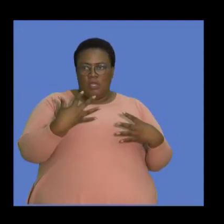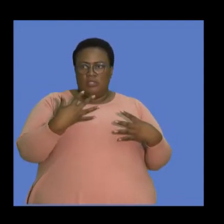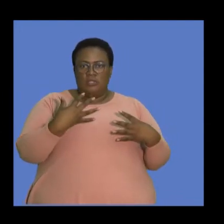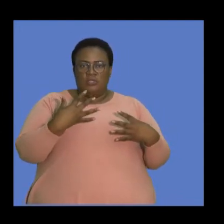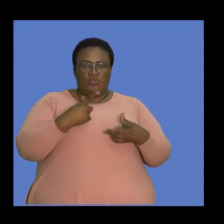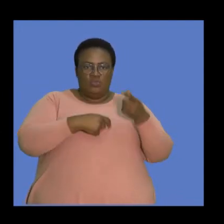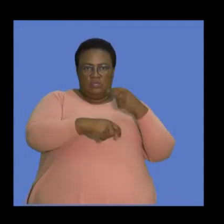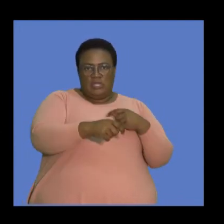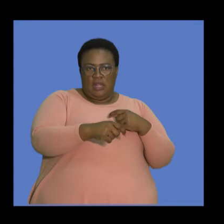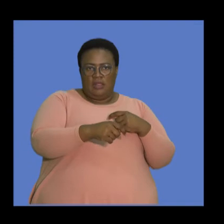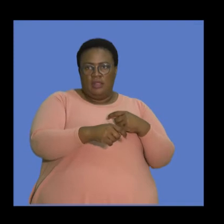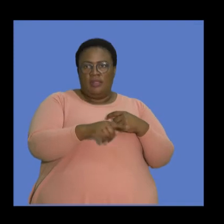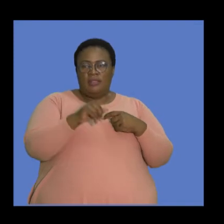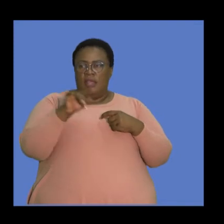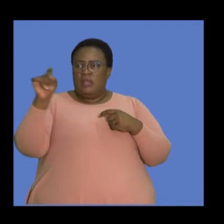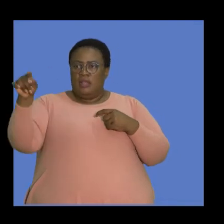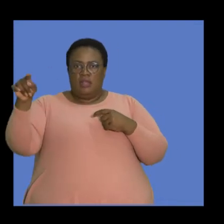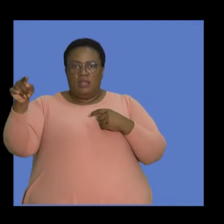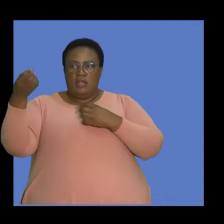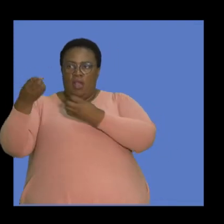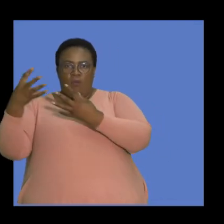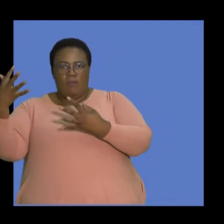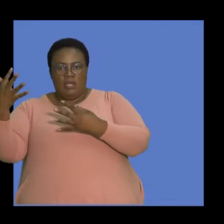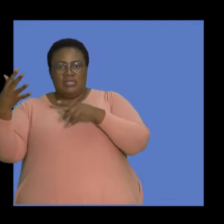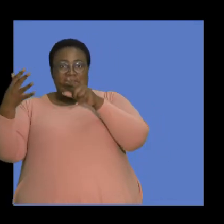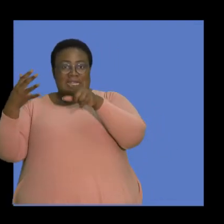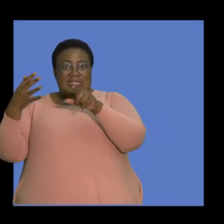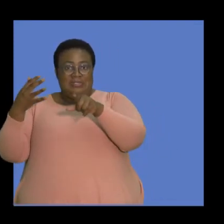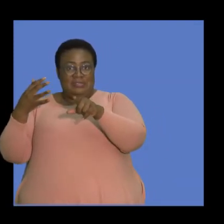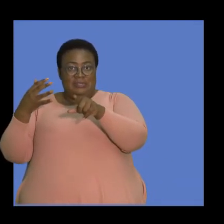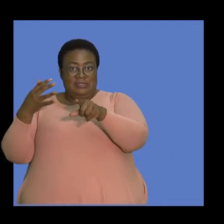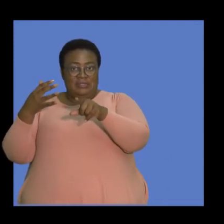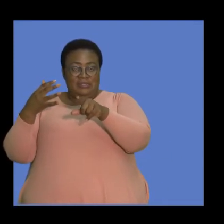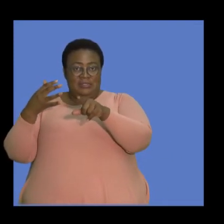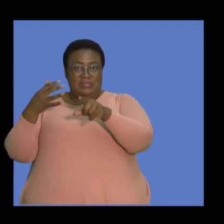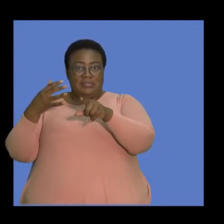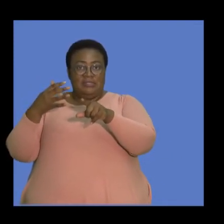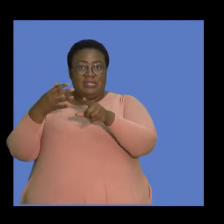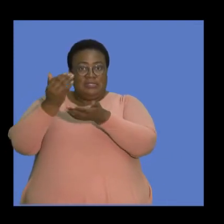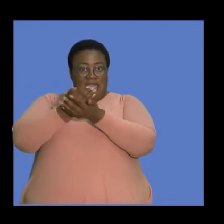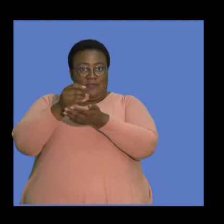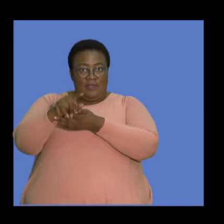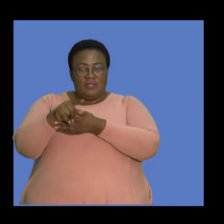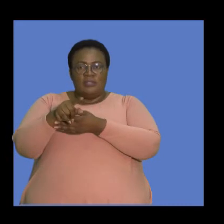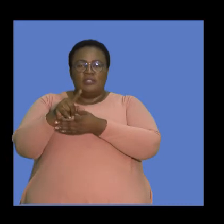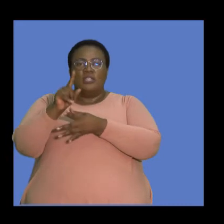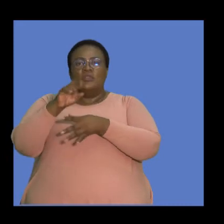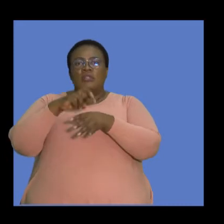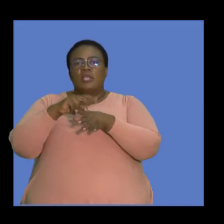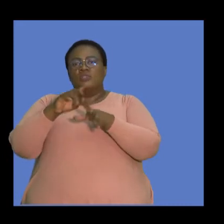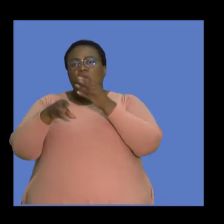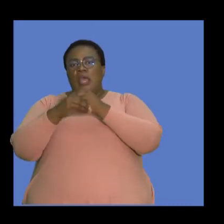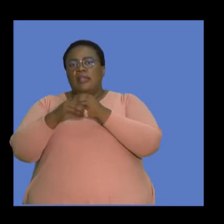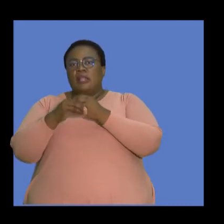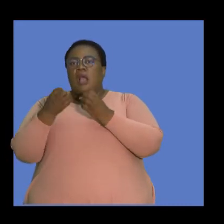as what that fund is going to be, which is actually the sinking fund. Now, remember our big